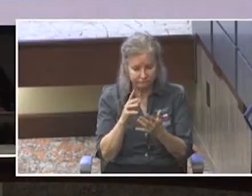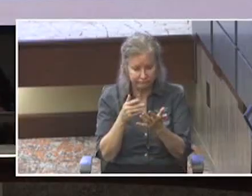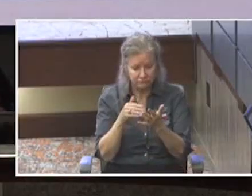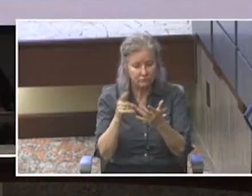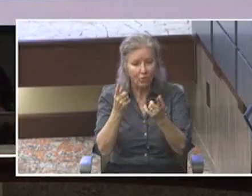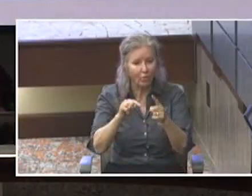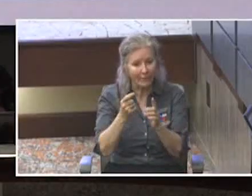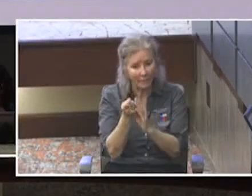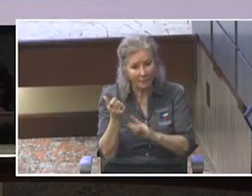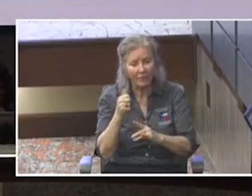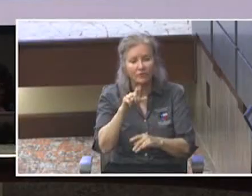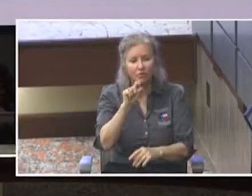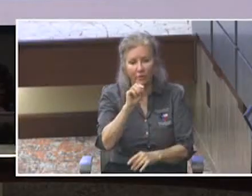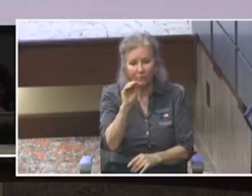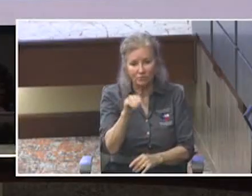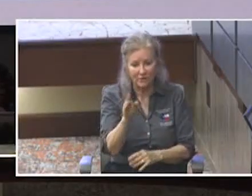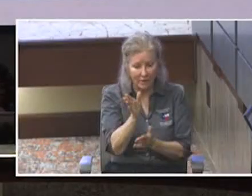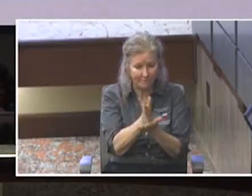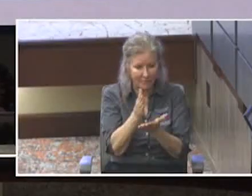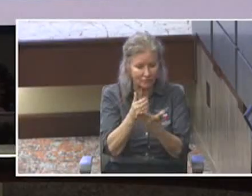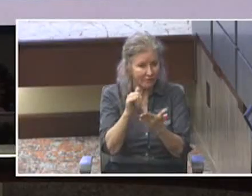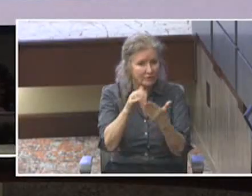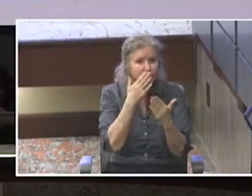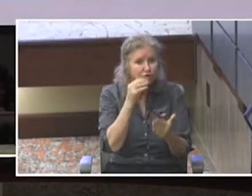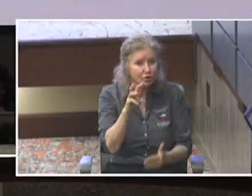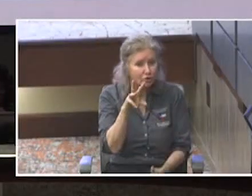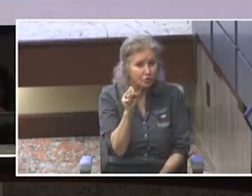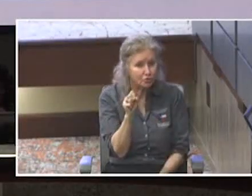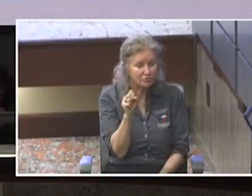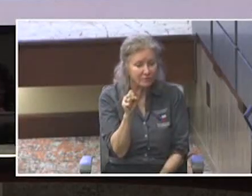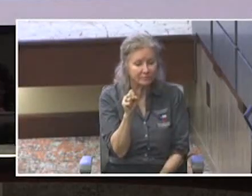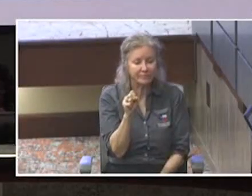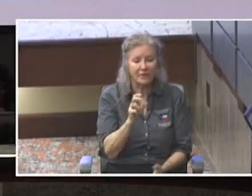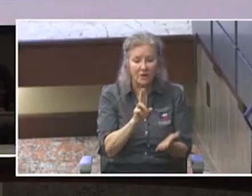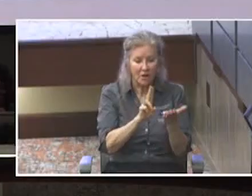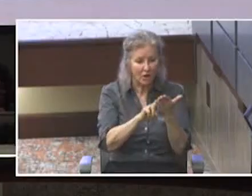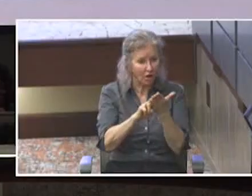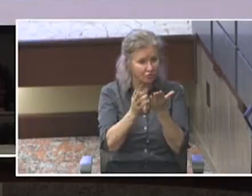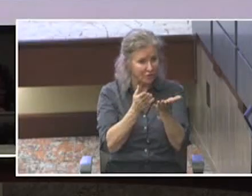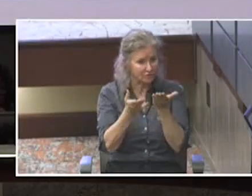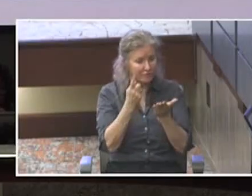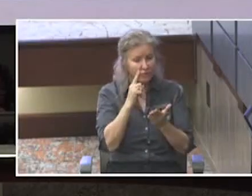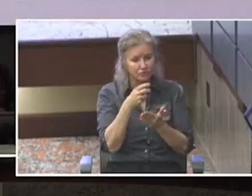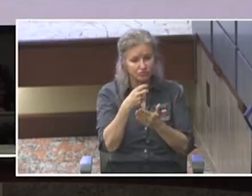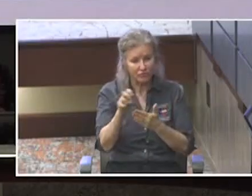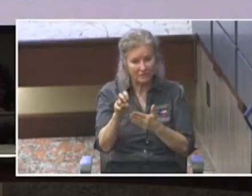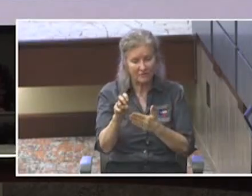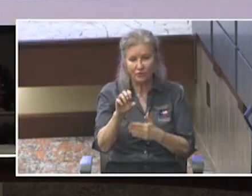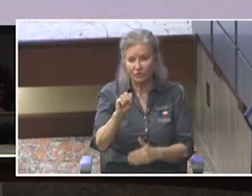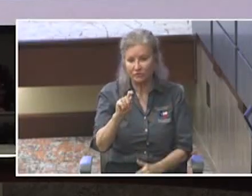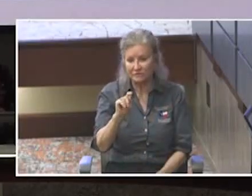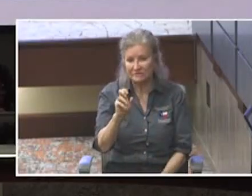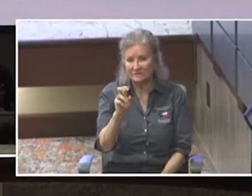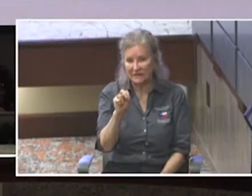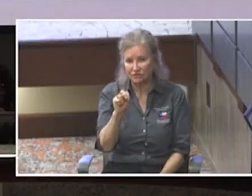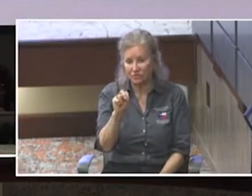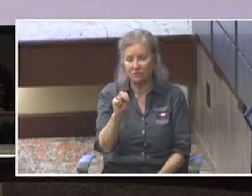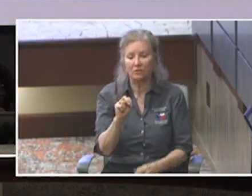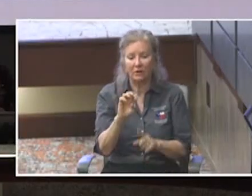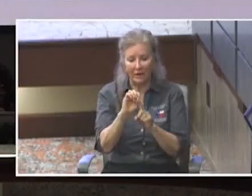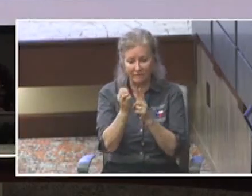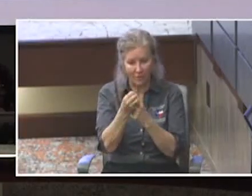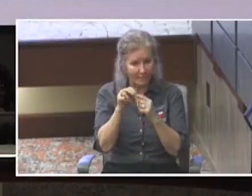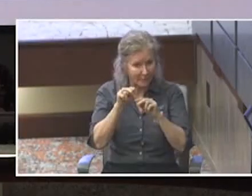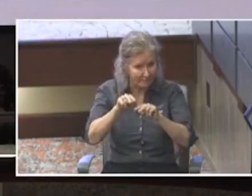at 20% of budget, so that's good news. The contract services for the transfer station, environmental monitoring,